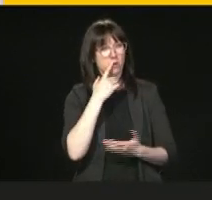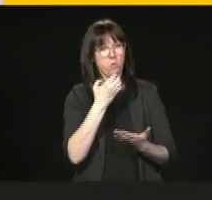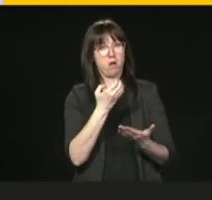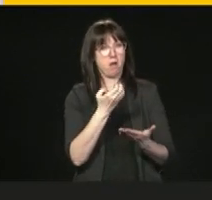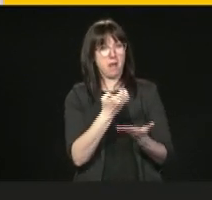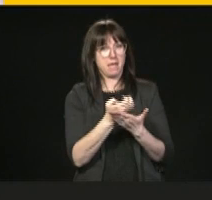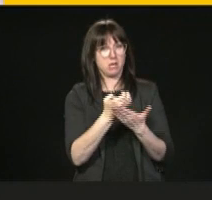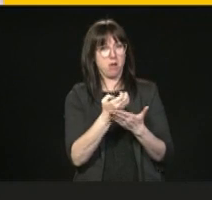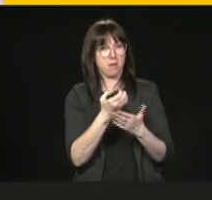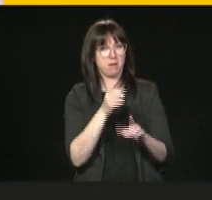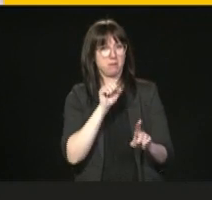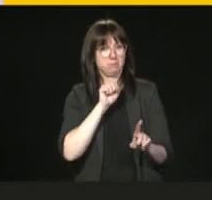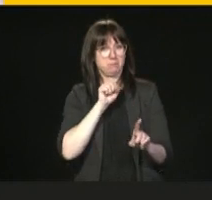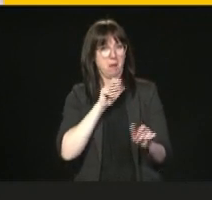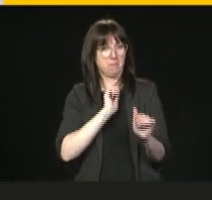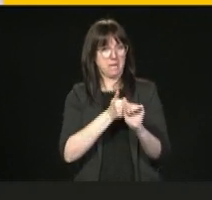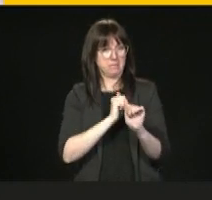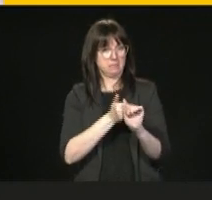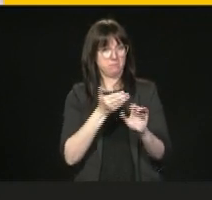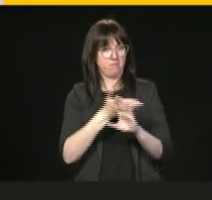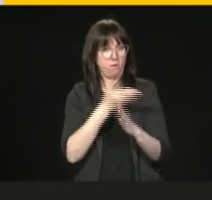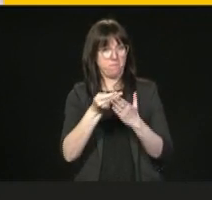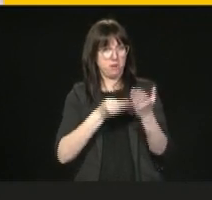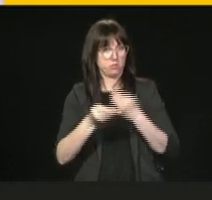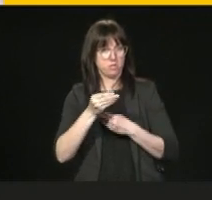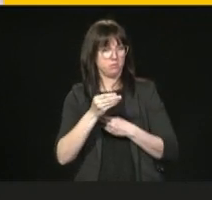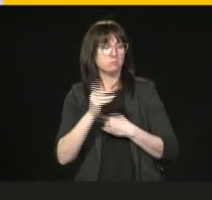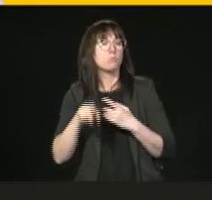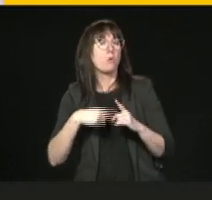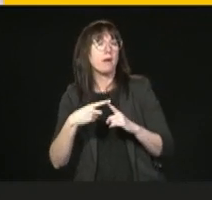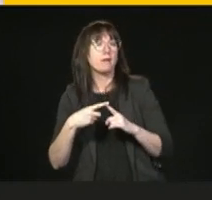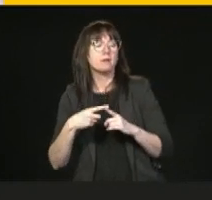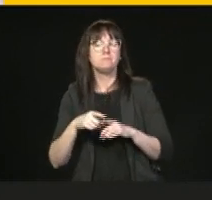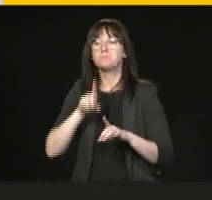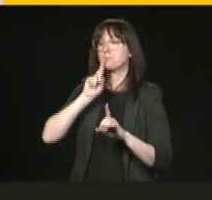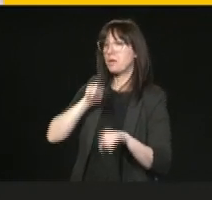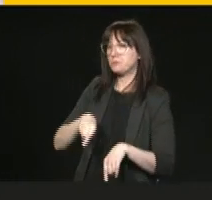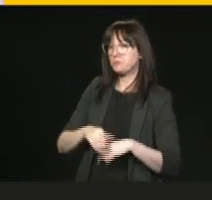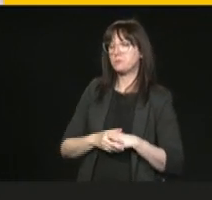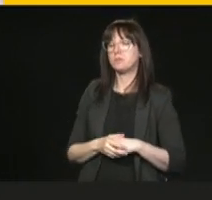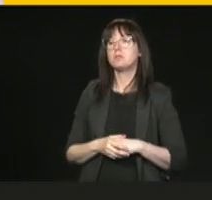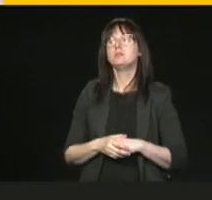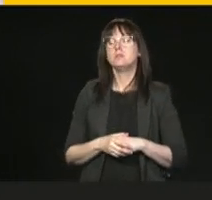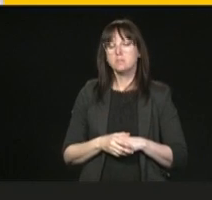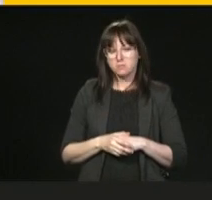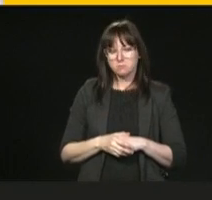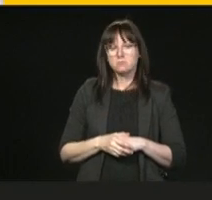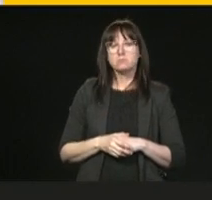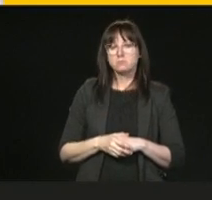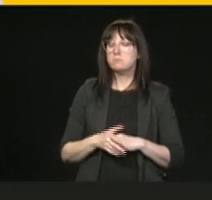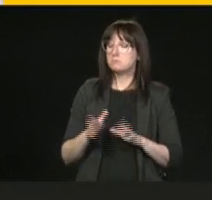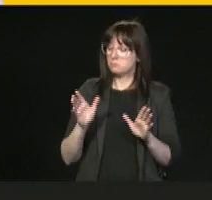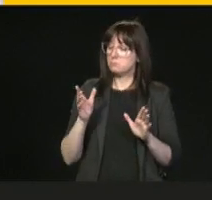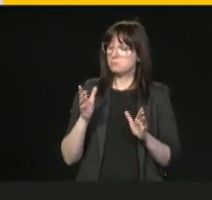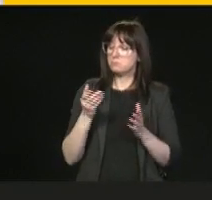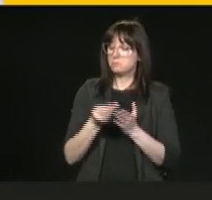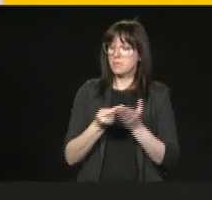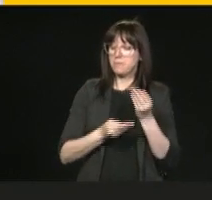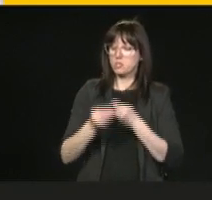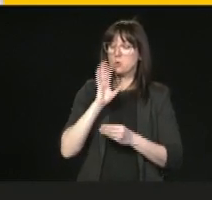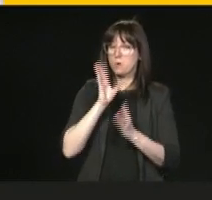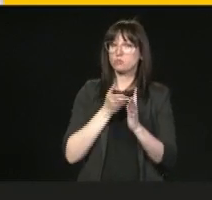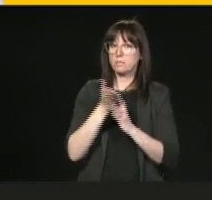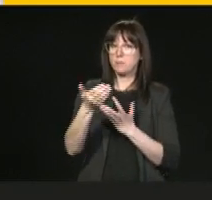economic update before a budget, and if so, why? Well, we will continue to be transparent about the measures we're putting